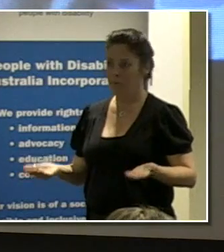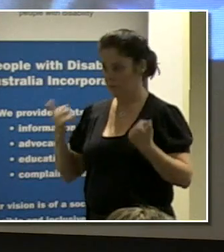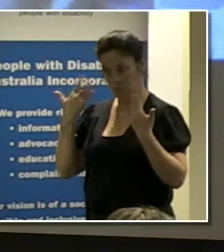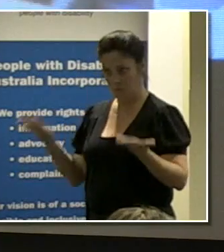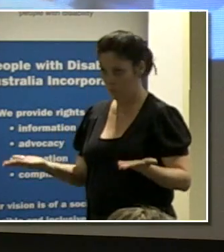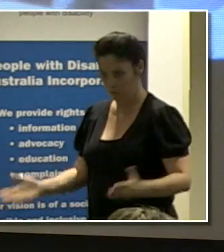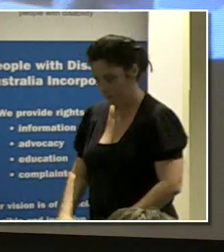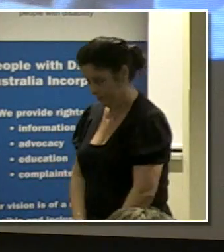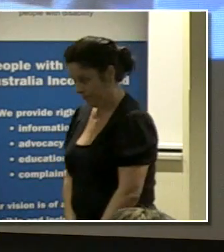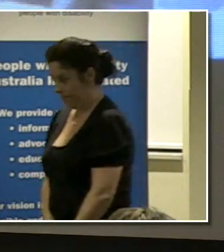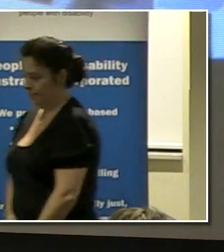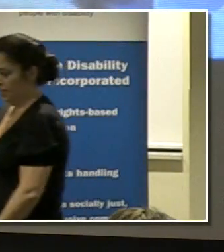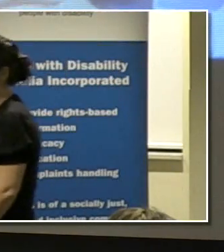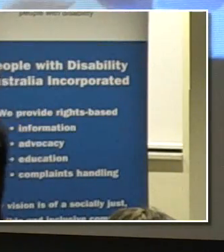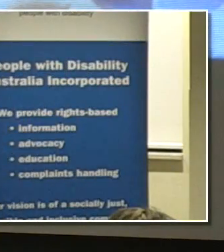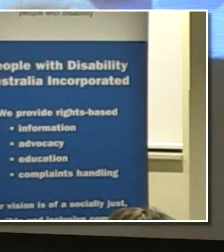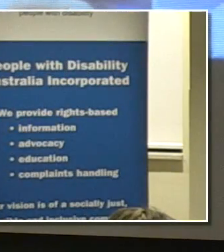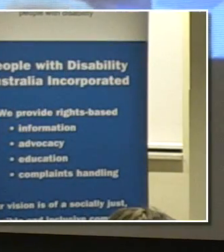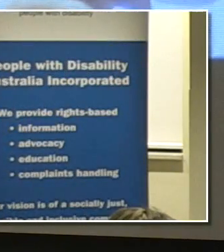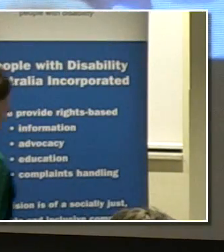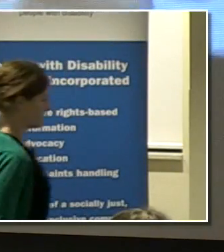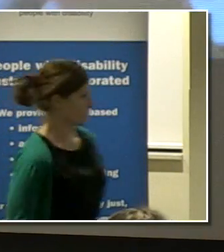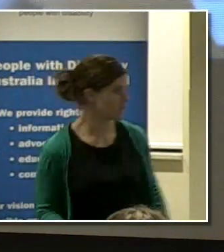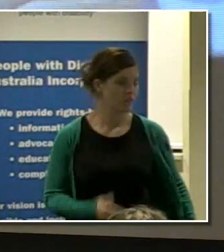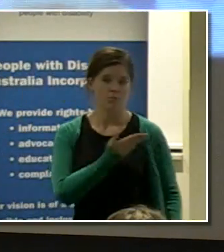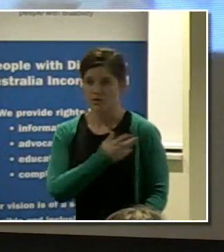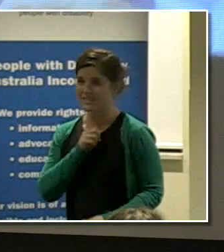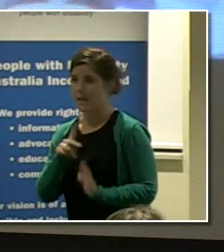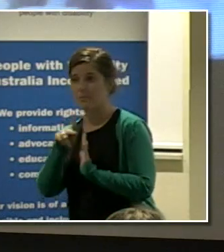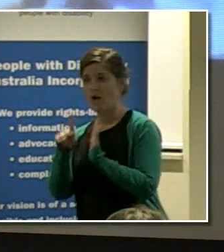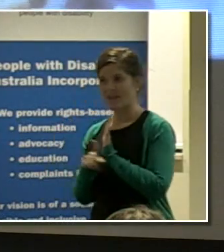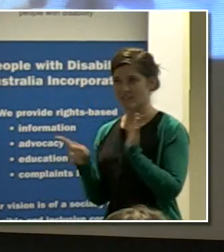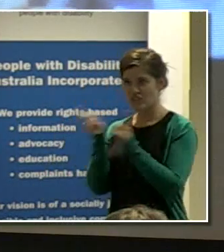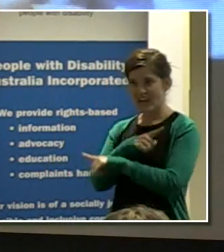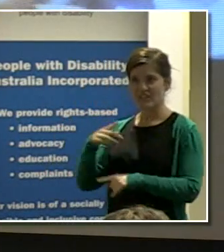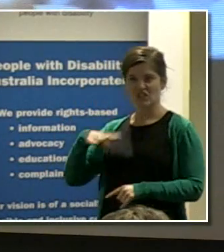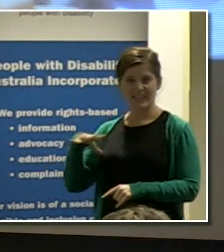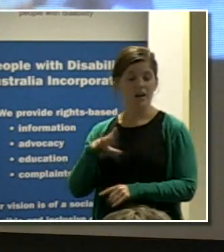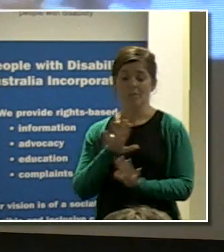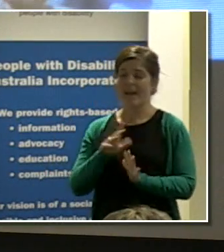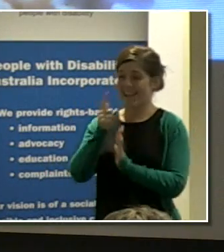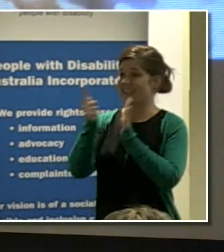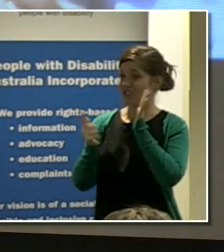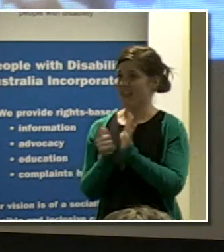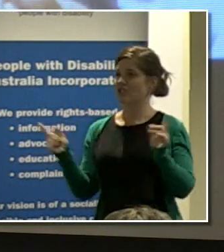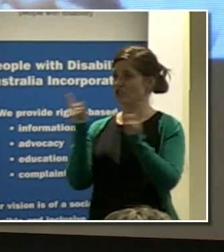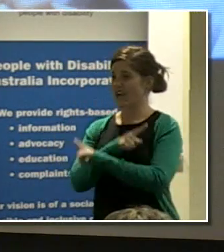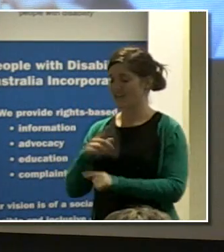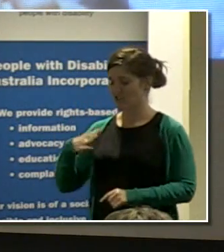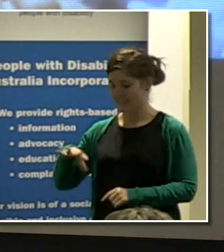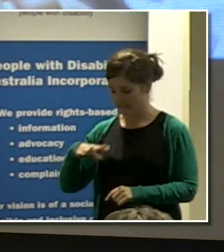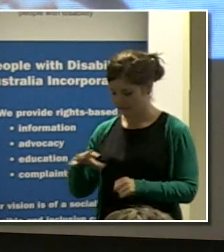know. So when you say it needs a policy change, you're saying... It needs a legislative change. It would need a legislative change. And the issue